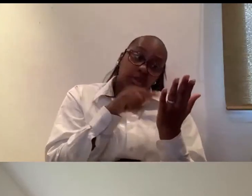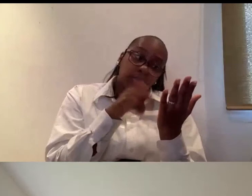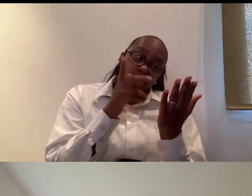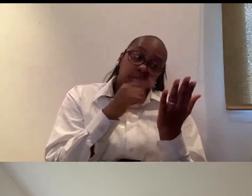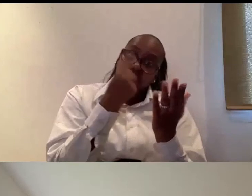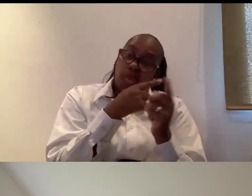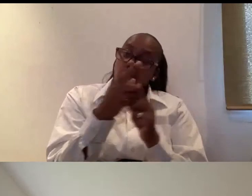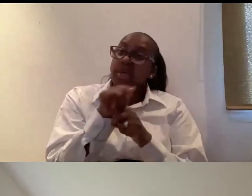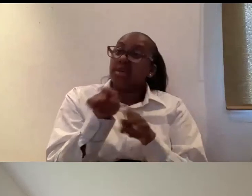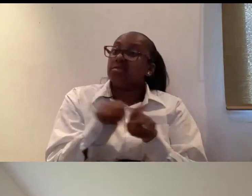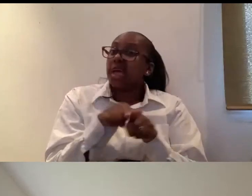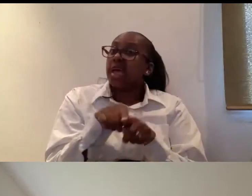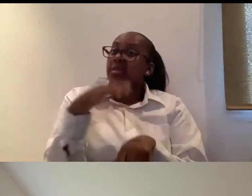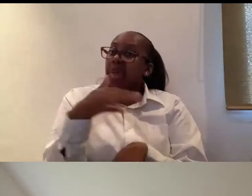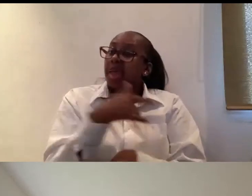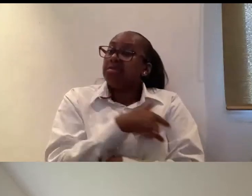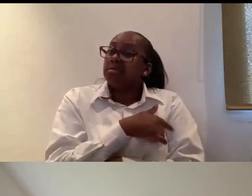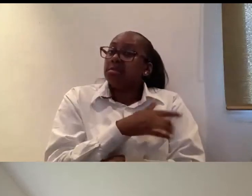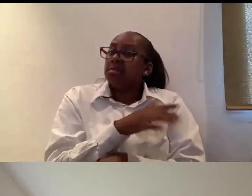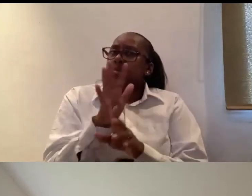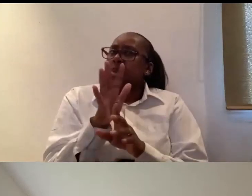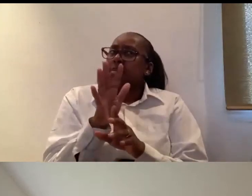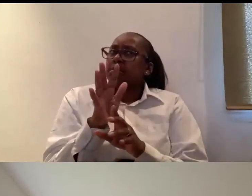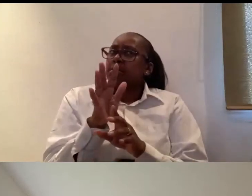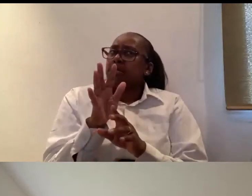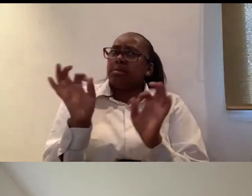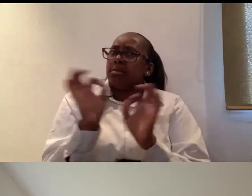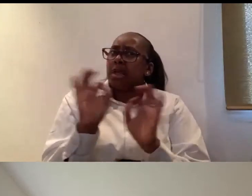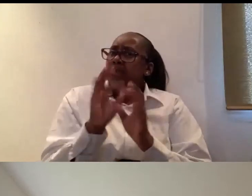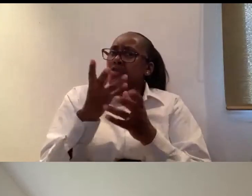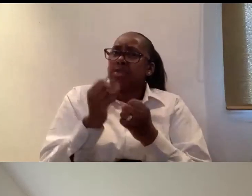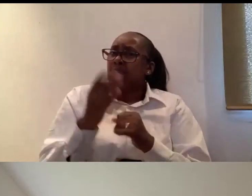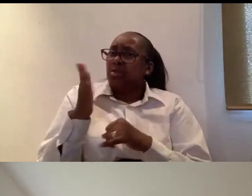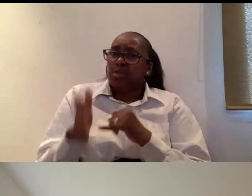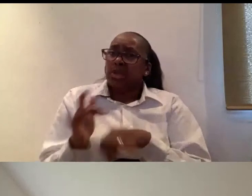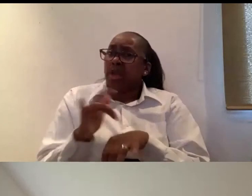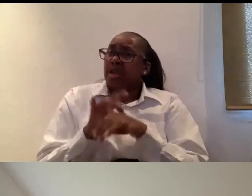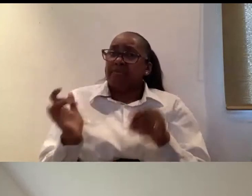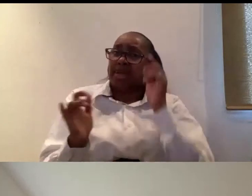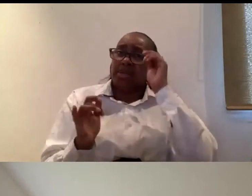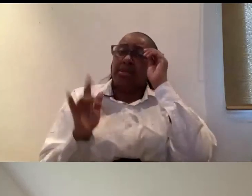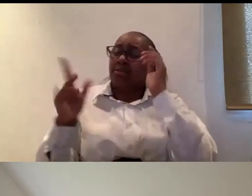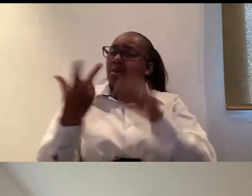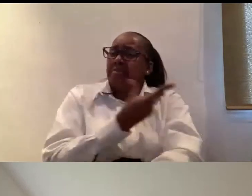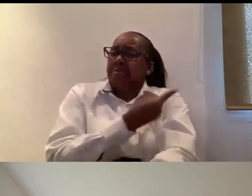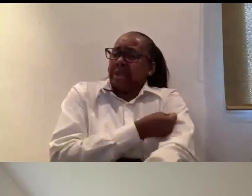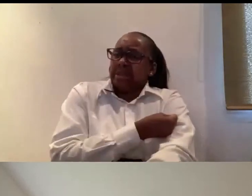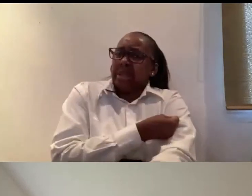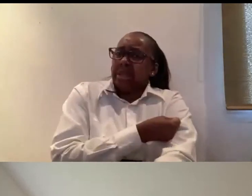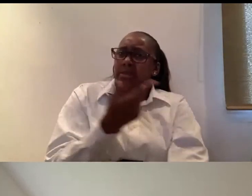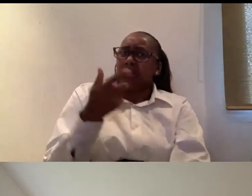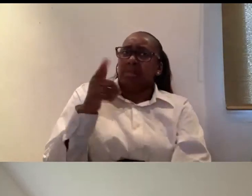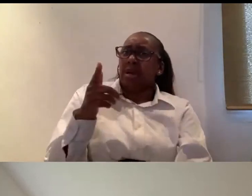to a week. But none of the symptoms that you get or side effects that you can get from vaccination are